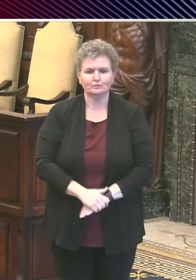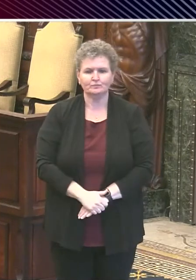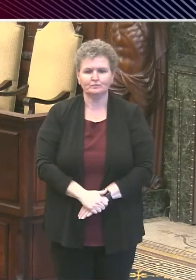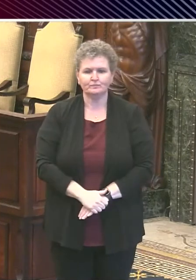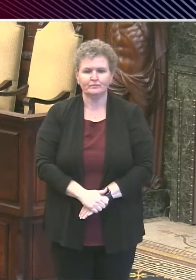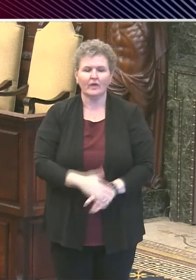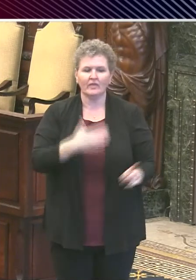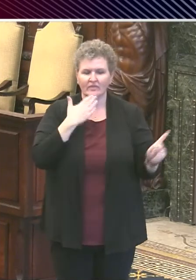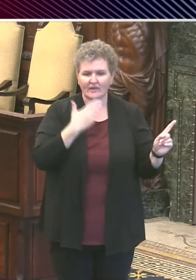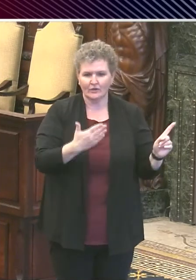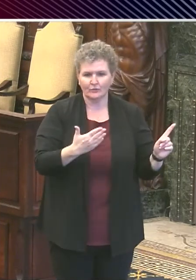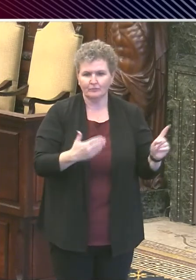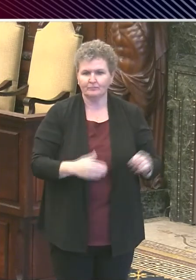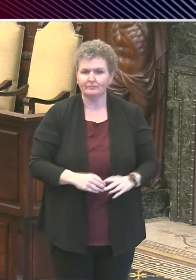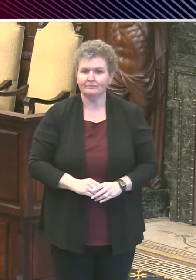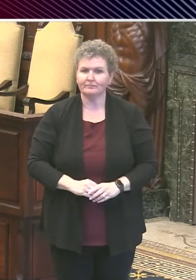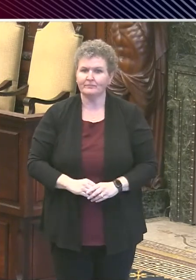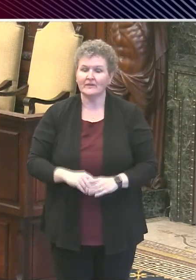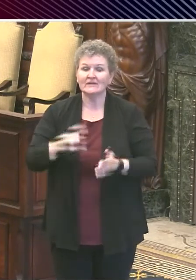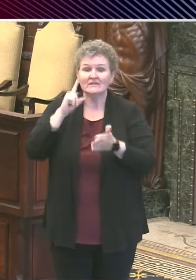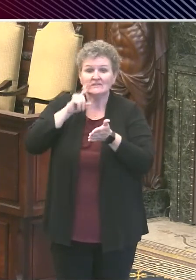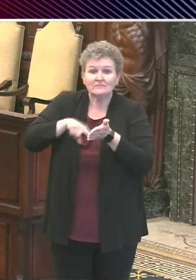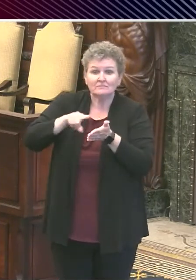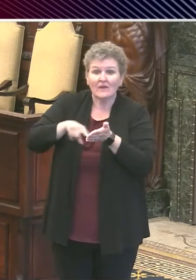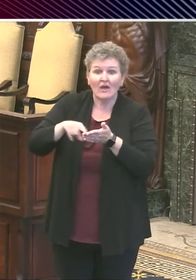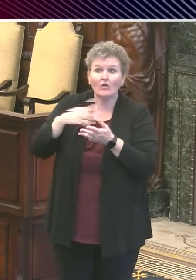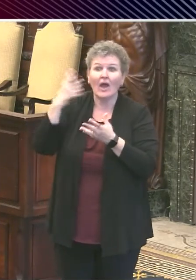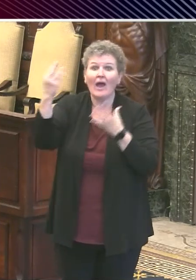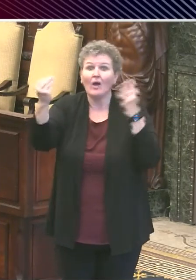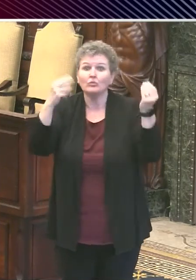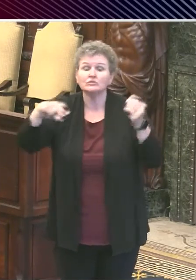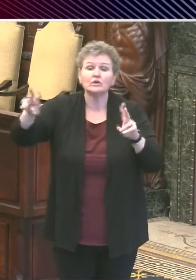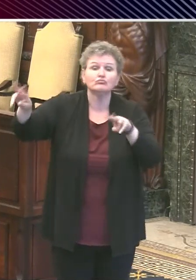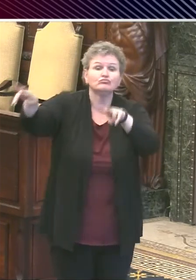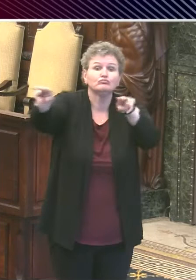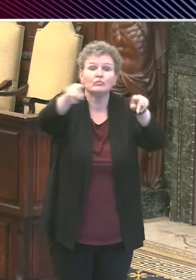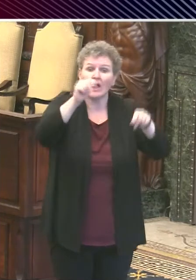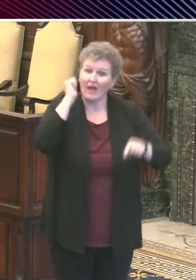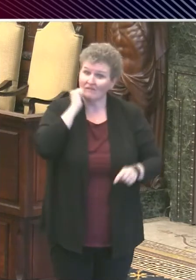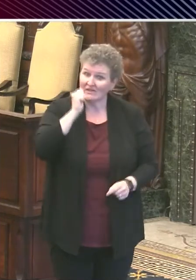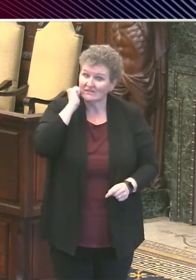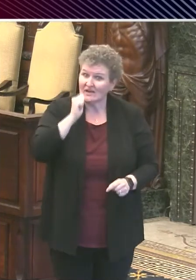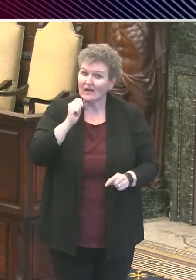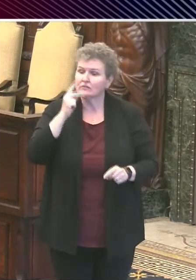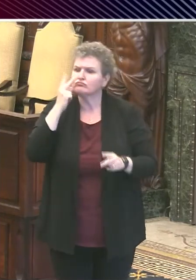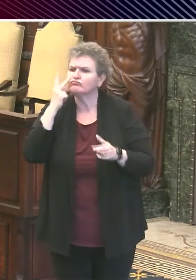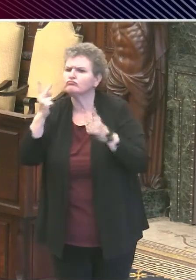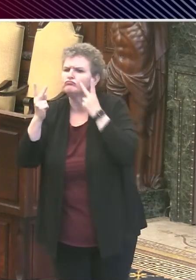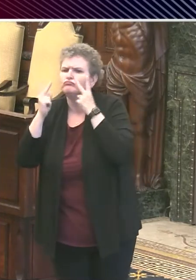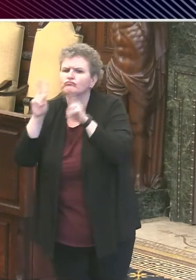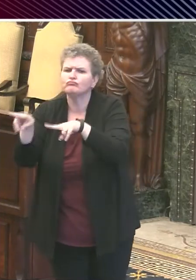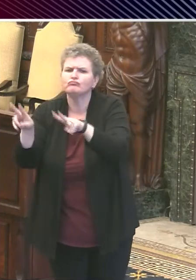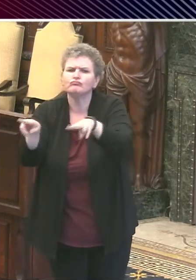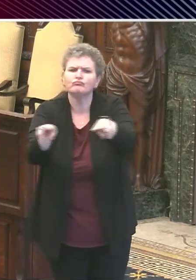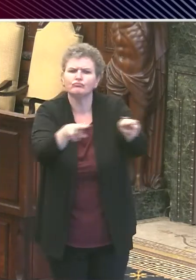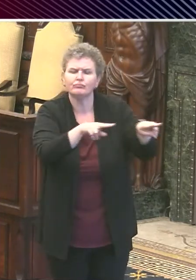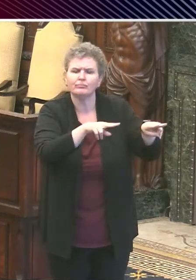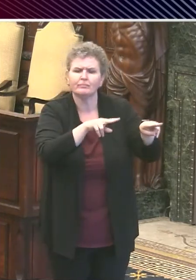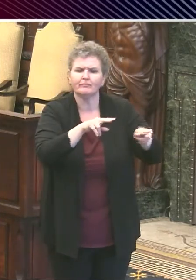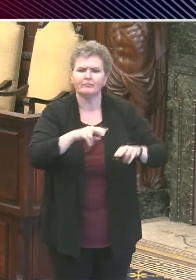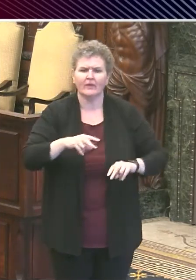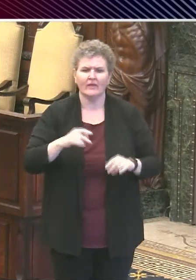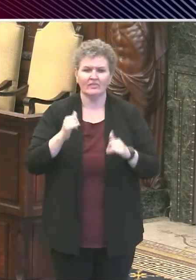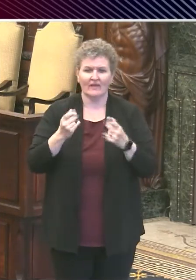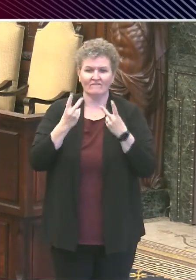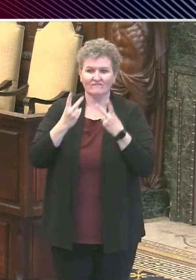Are the inspectors going out just on a roving basis and seeing what they observe, or are the visits that they're making